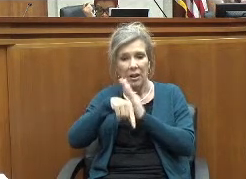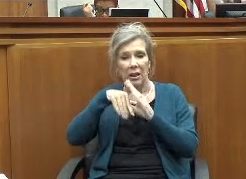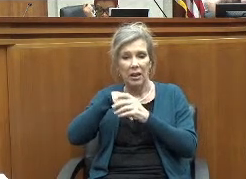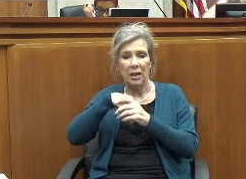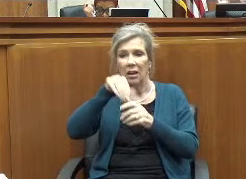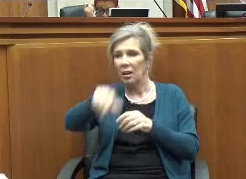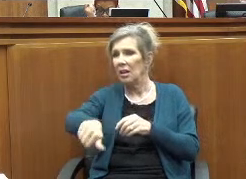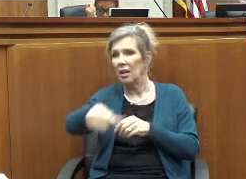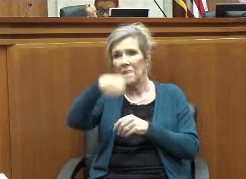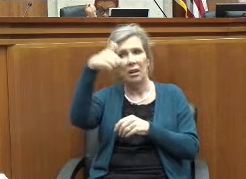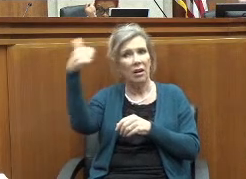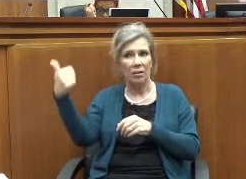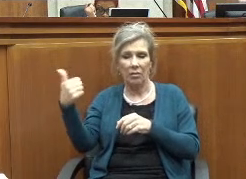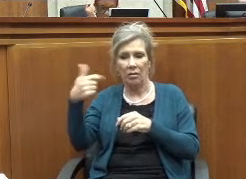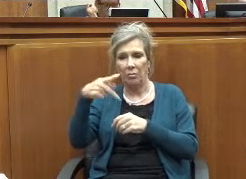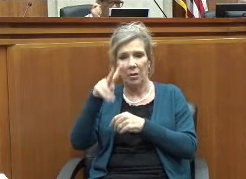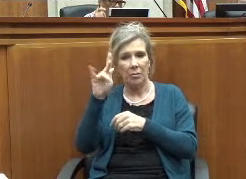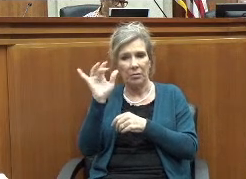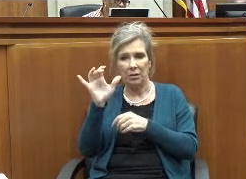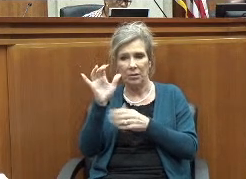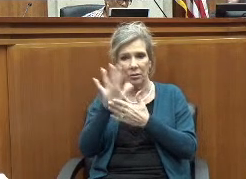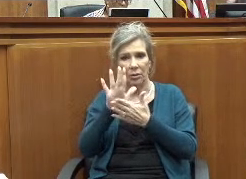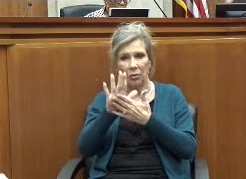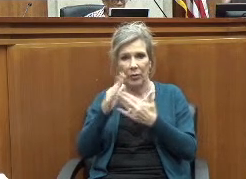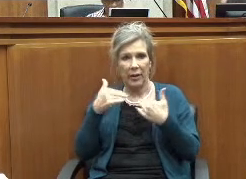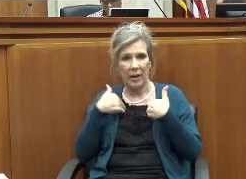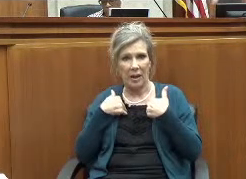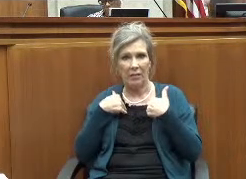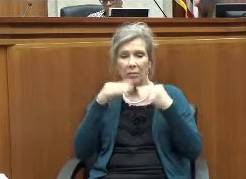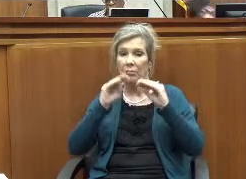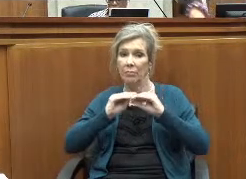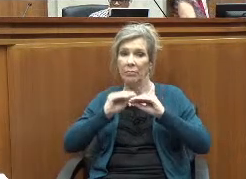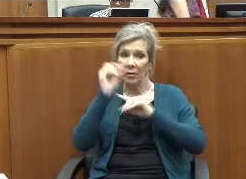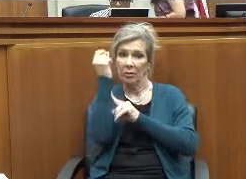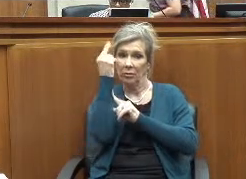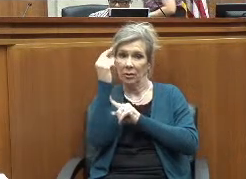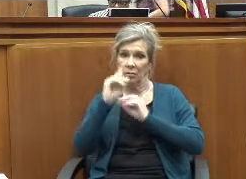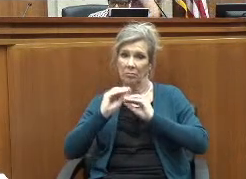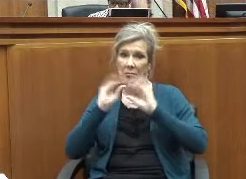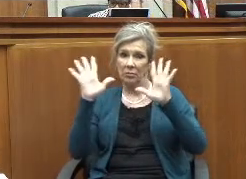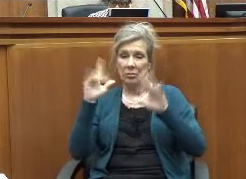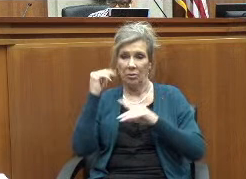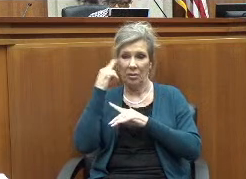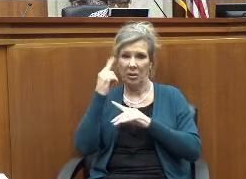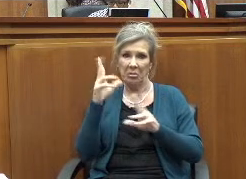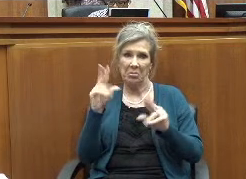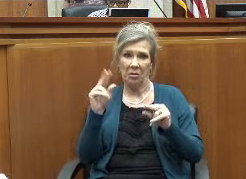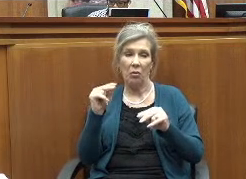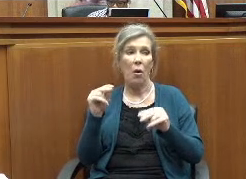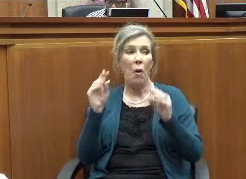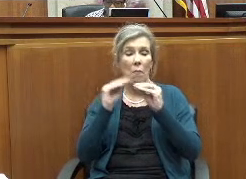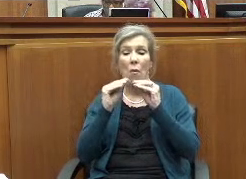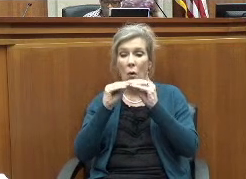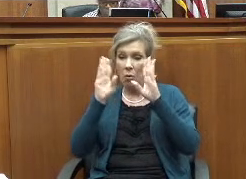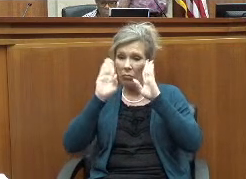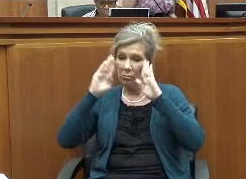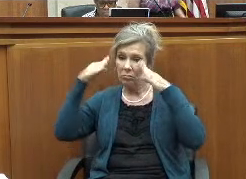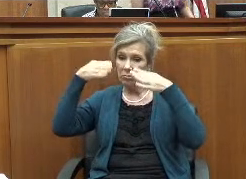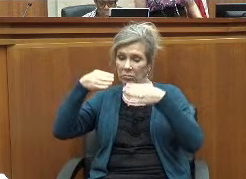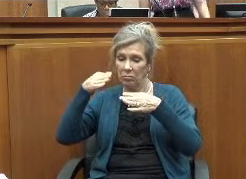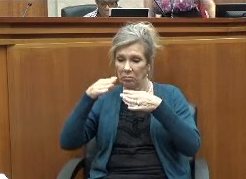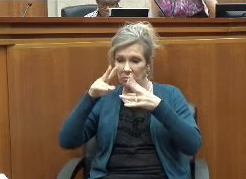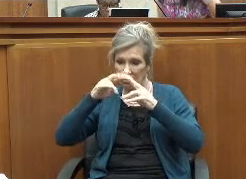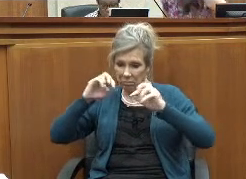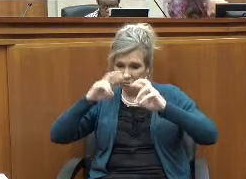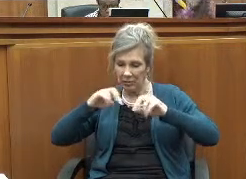other public school that we have. I just want that to be very clear. If anybody thinks there's not, there's more scrutiny placed on that. Every single